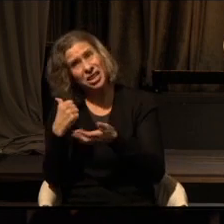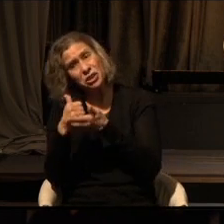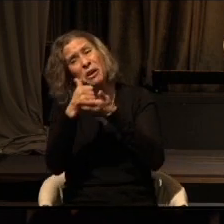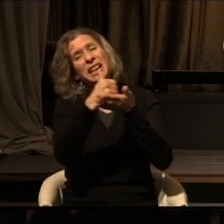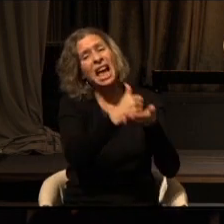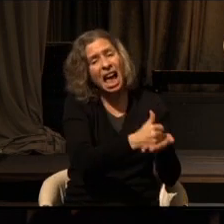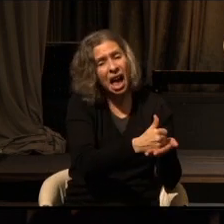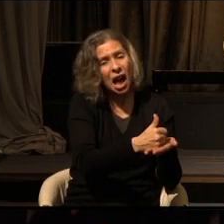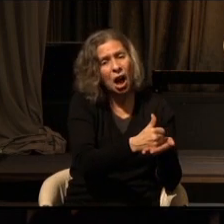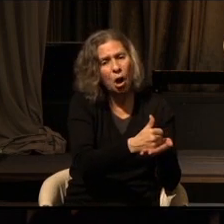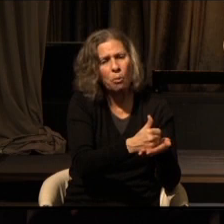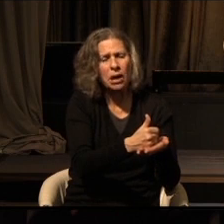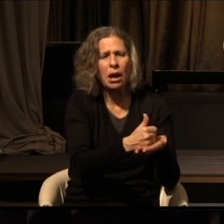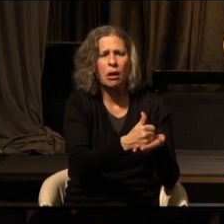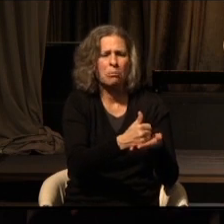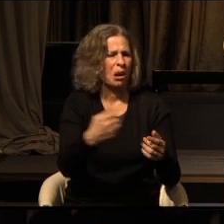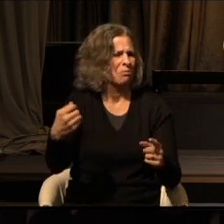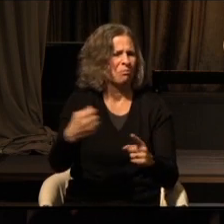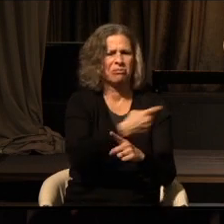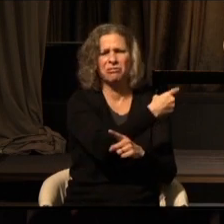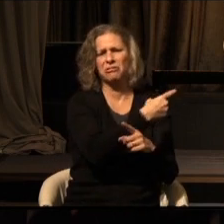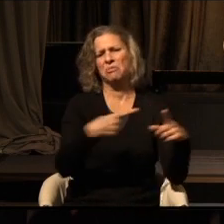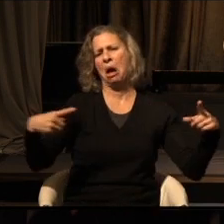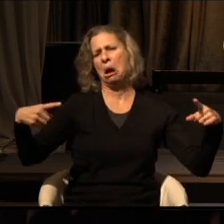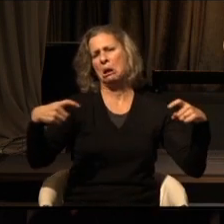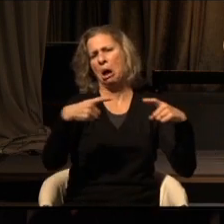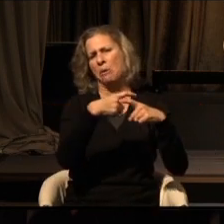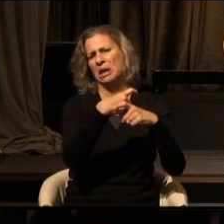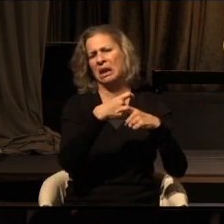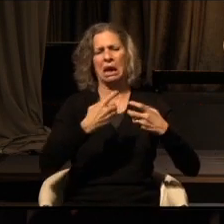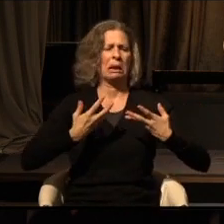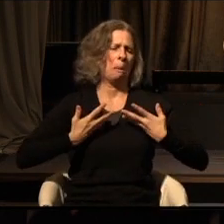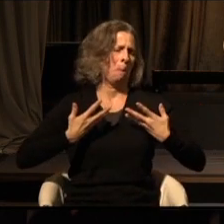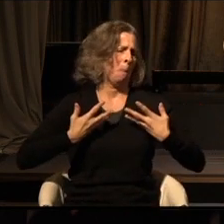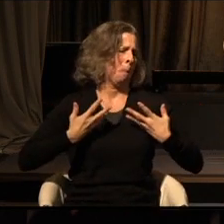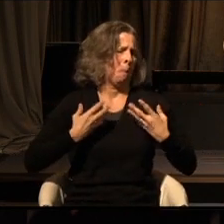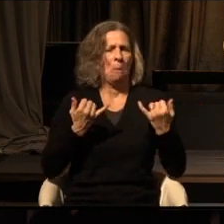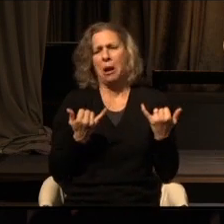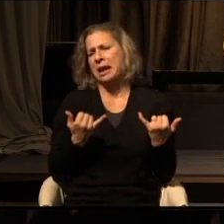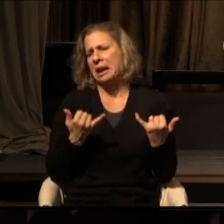is really way too complicated for them to be dealing with right now.